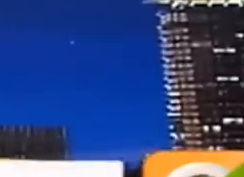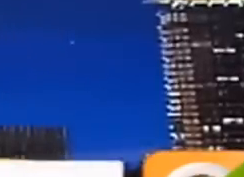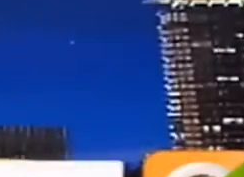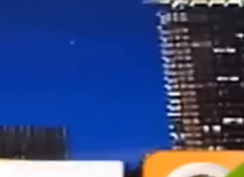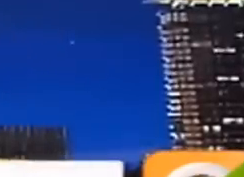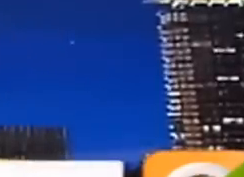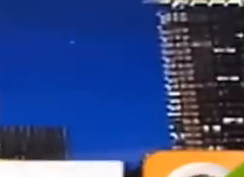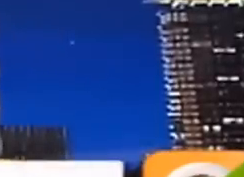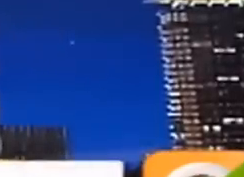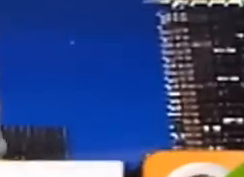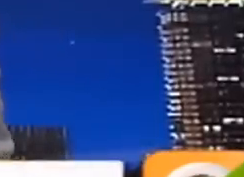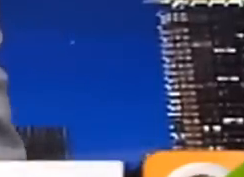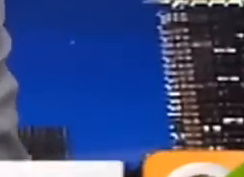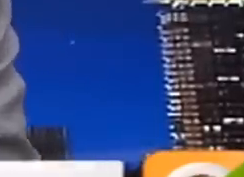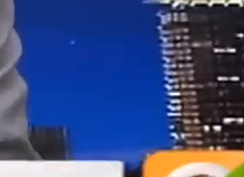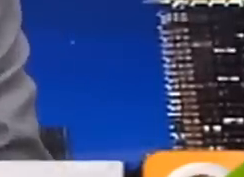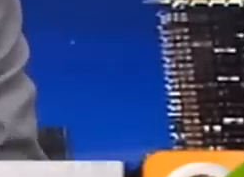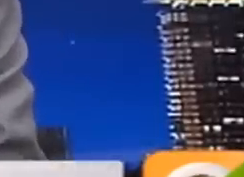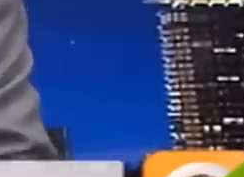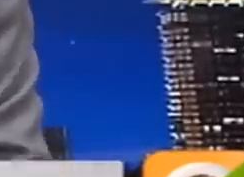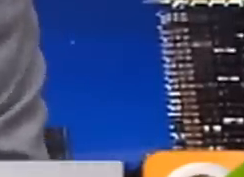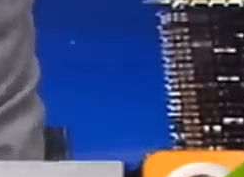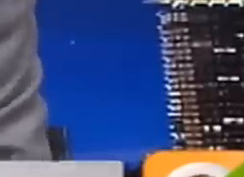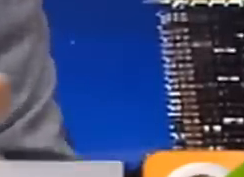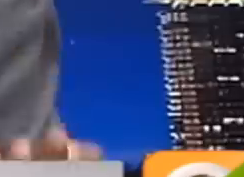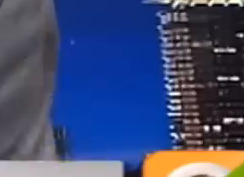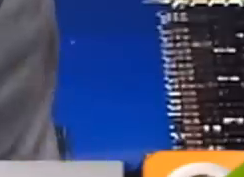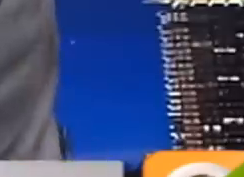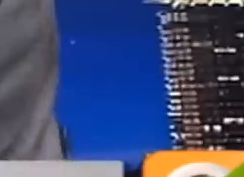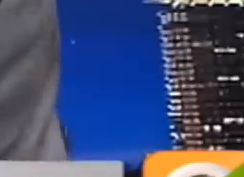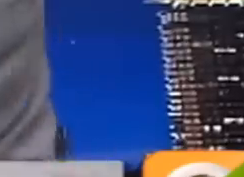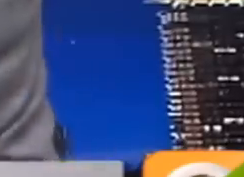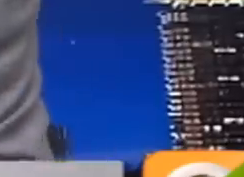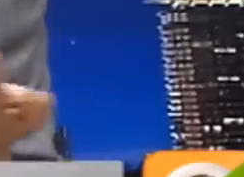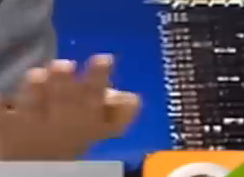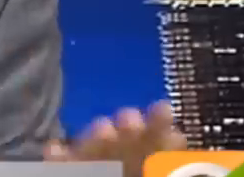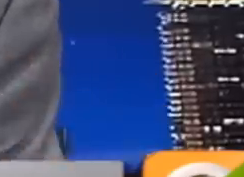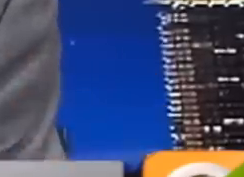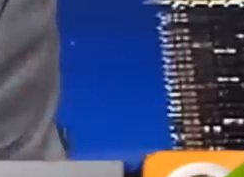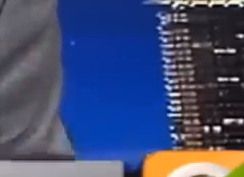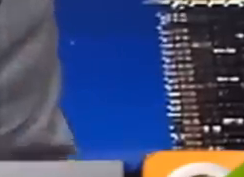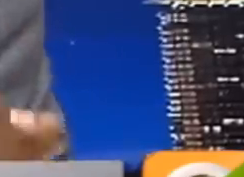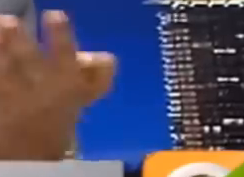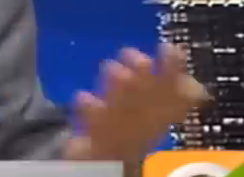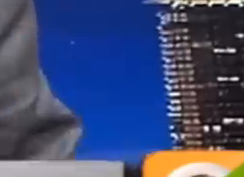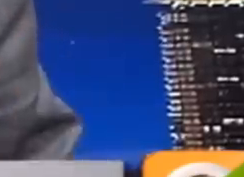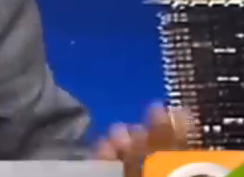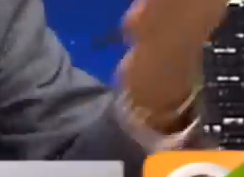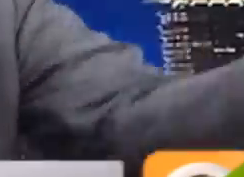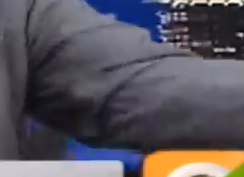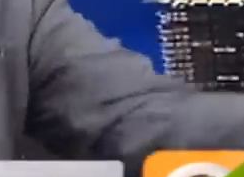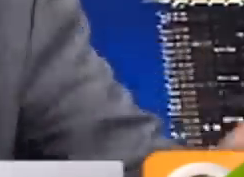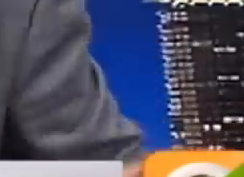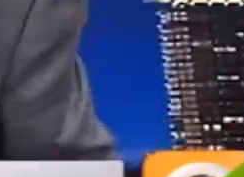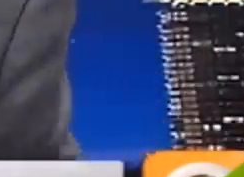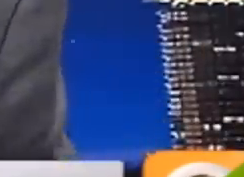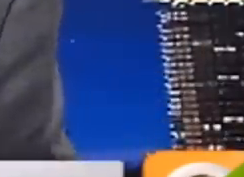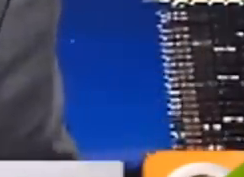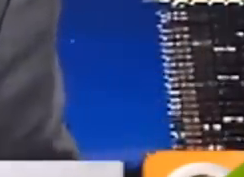same fight. It is completely nonsensical. That makes sense. We have to get a solution. We cannot live the way we